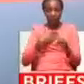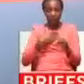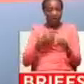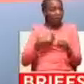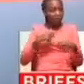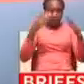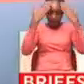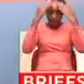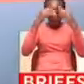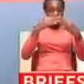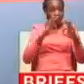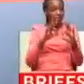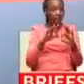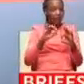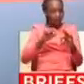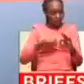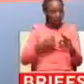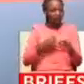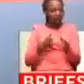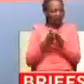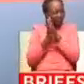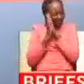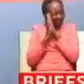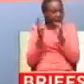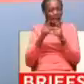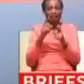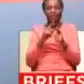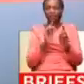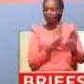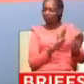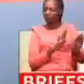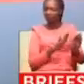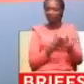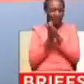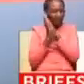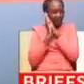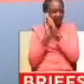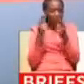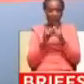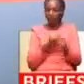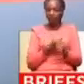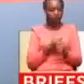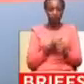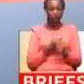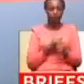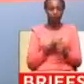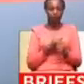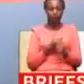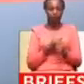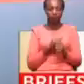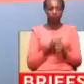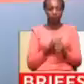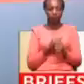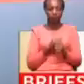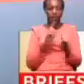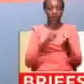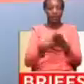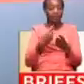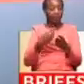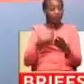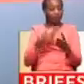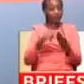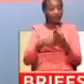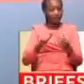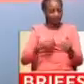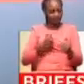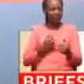maybe if you're feeling sleepy and you don't want to sleep, you just kind of just shake your head like that. Well, I started really, you know,